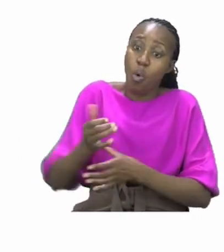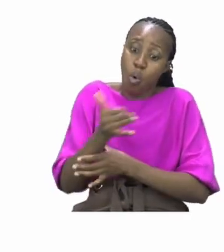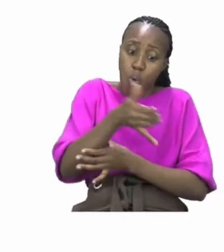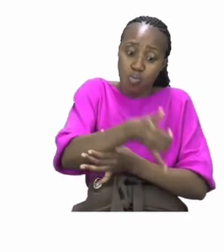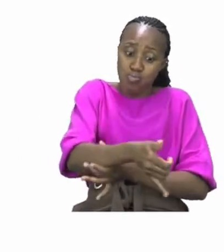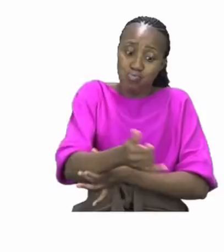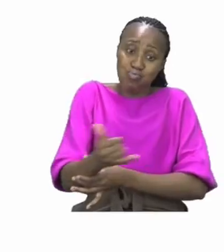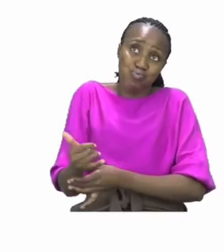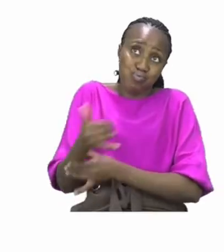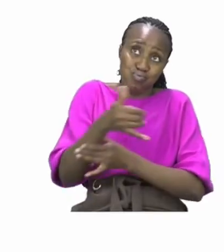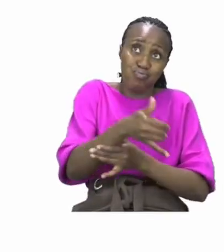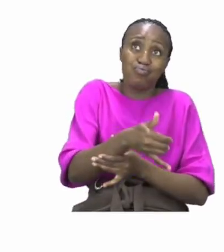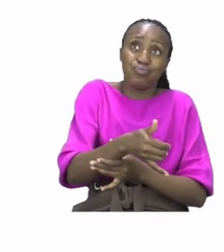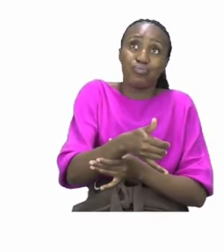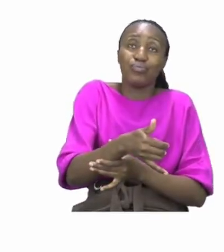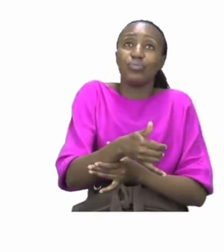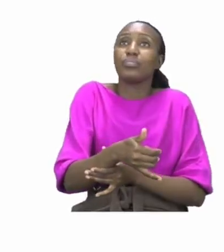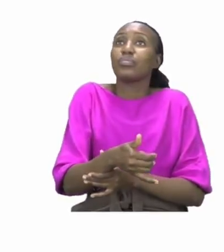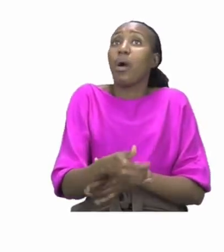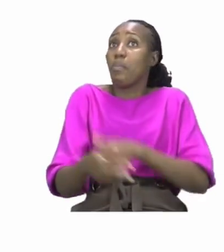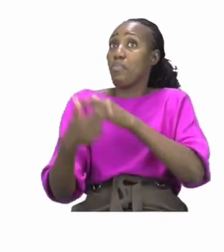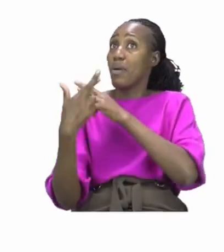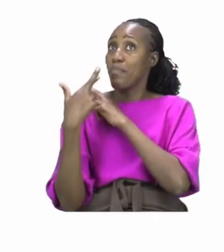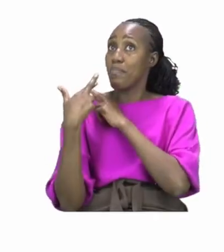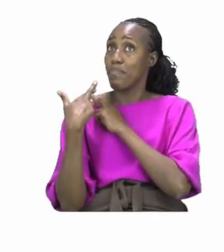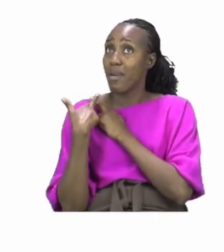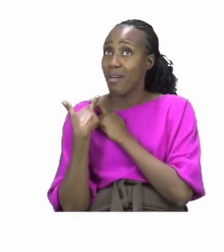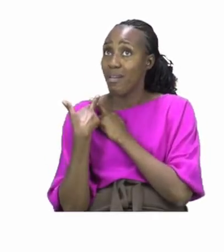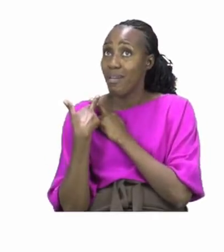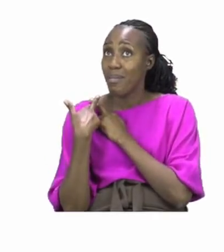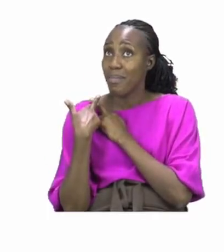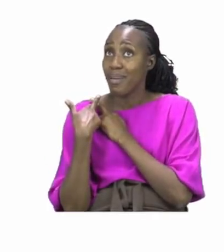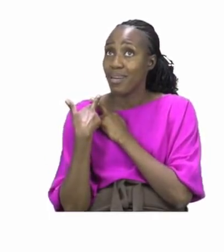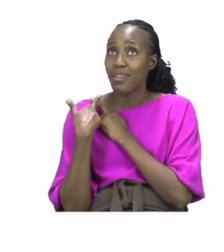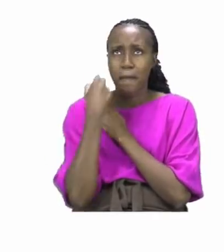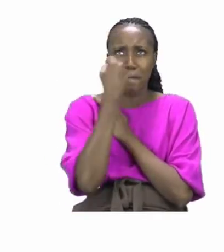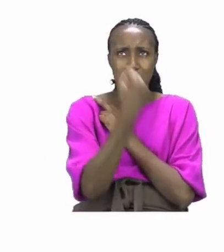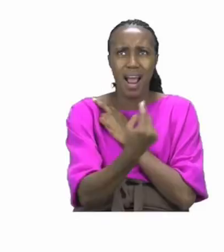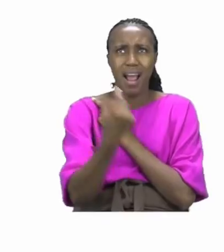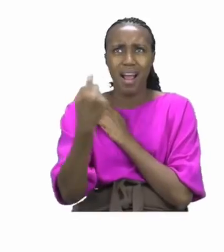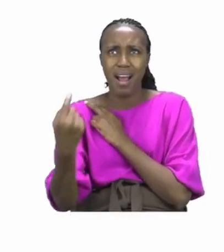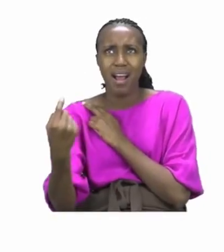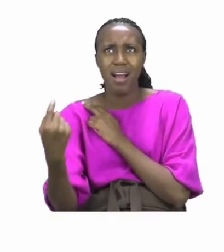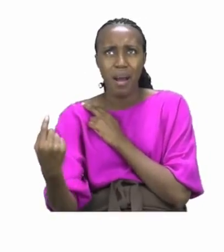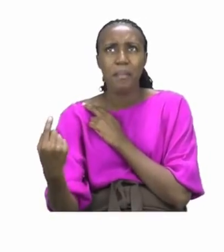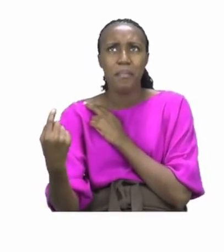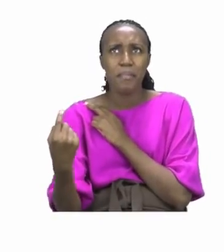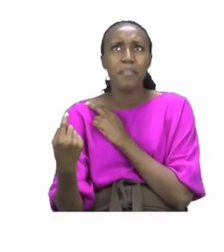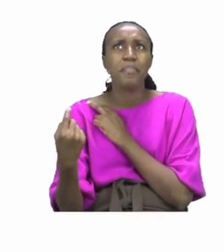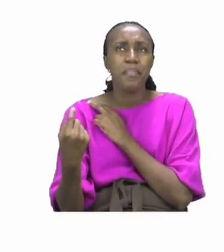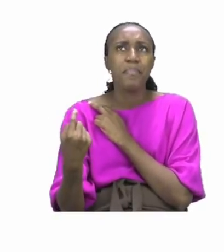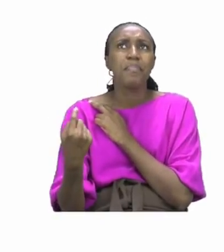grow. It's our job, everyone in the whole world, to make sure that we save